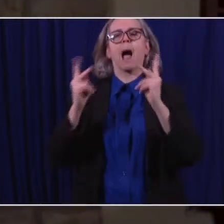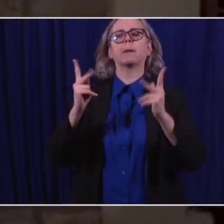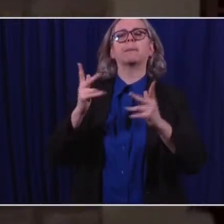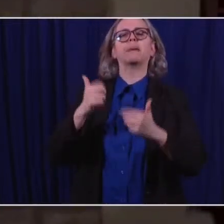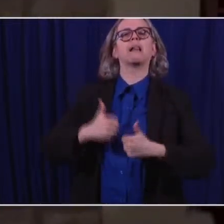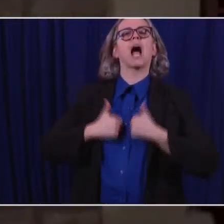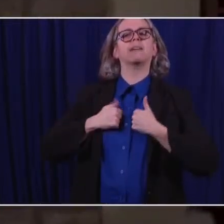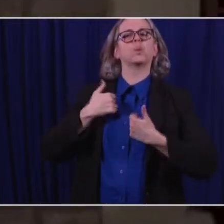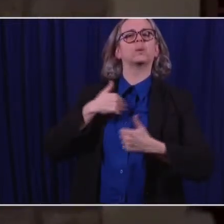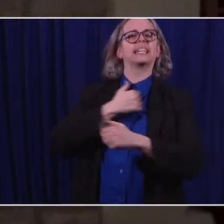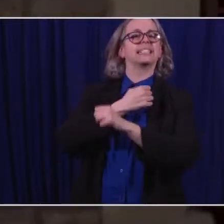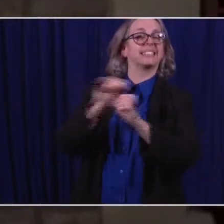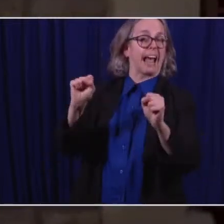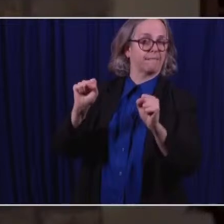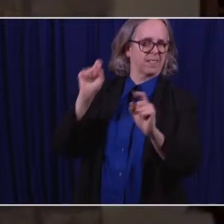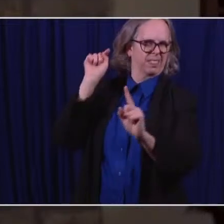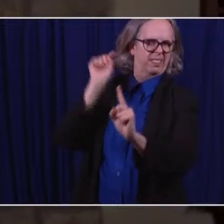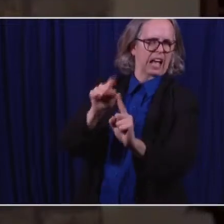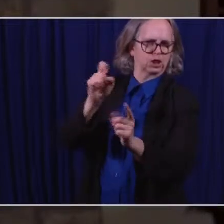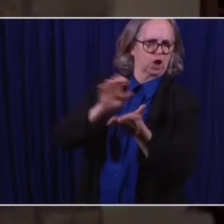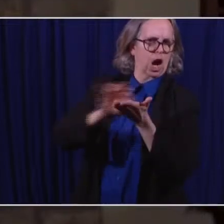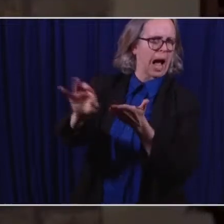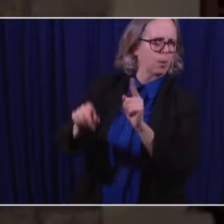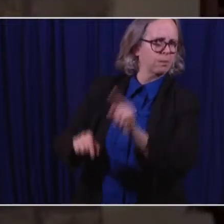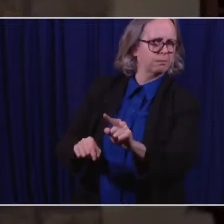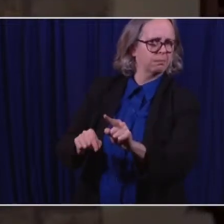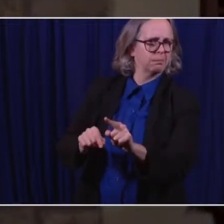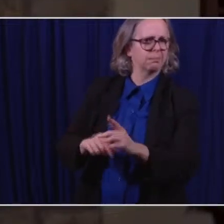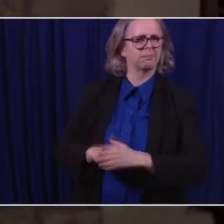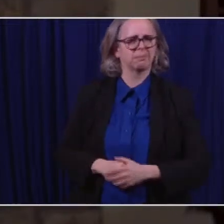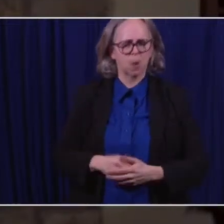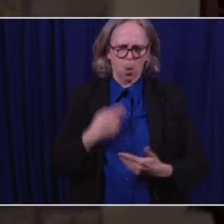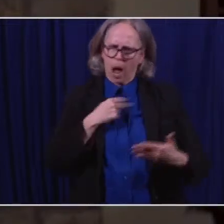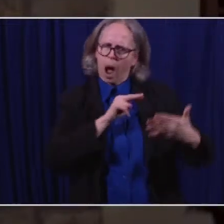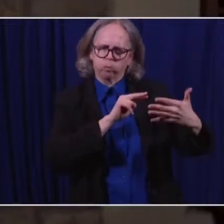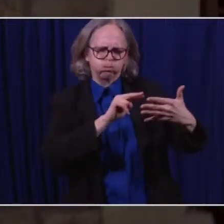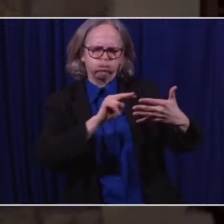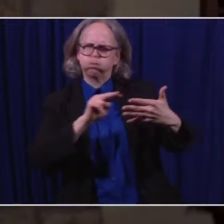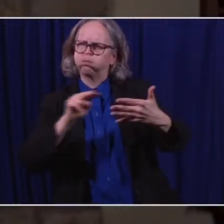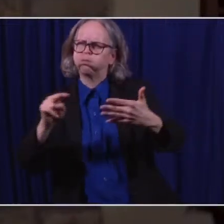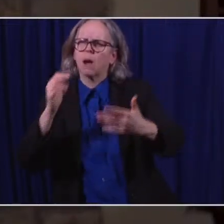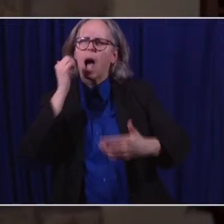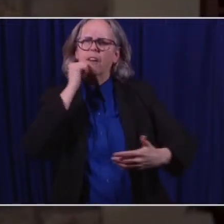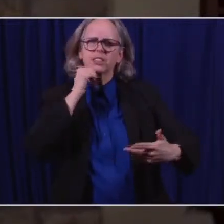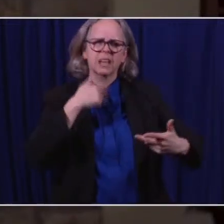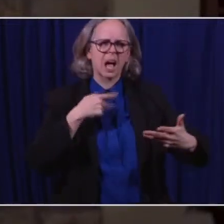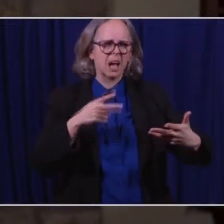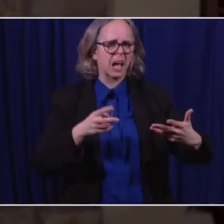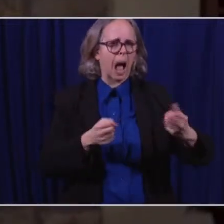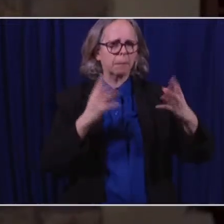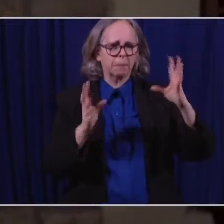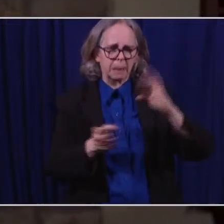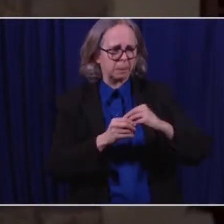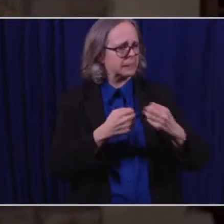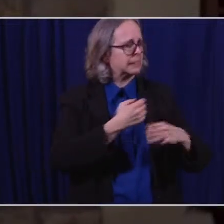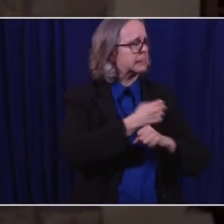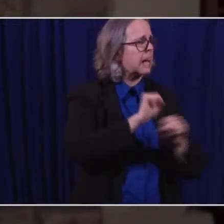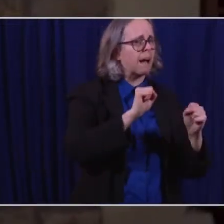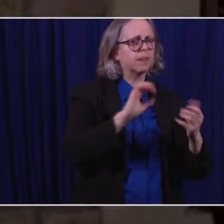that, I look at them every day, and we look to see where we can get better, and we're going to continue to do